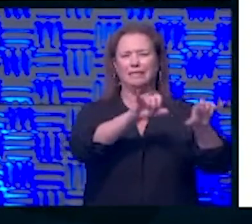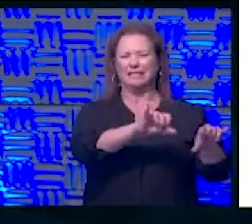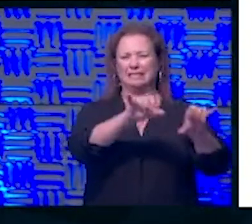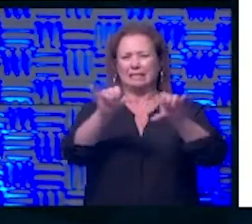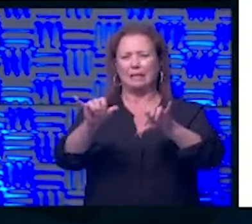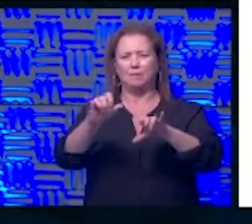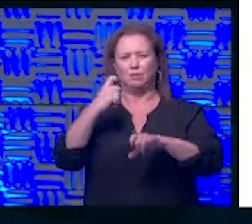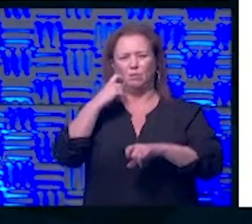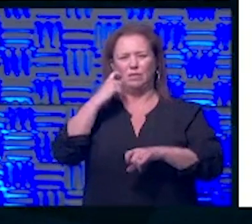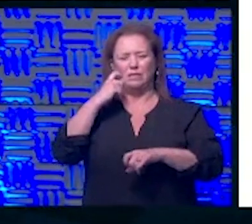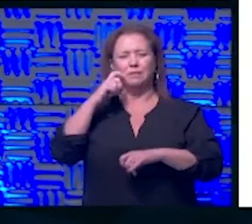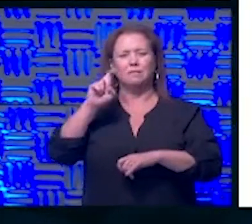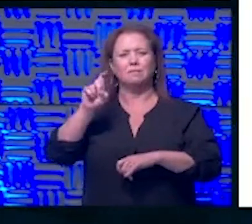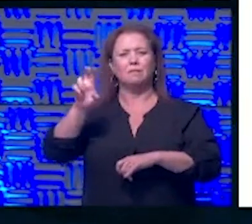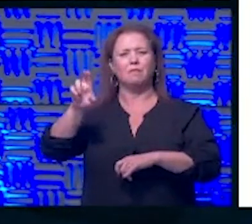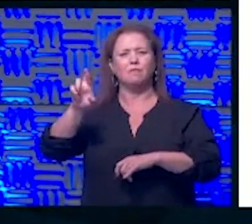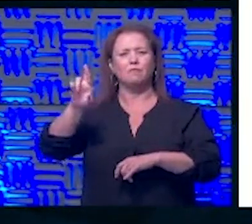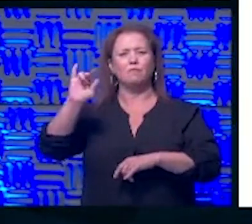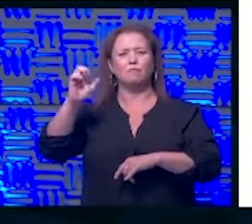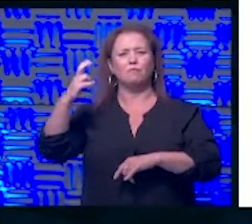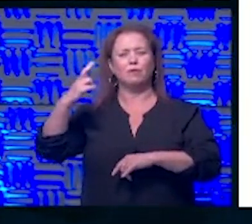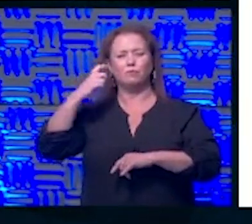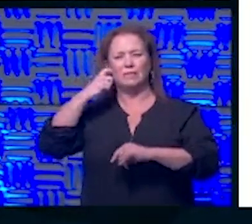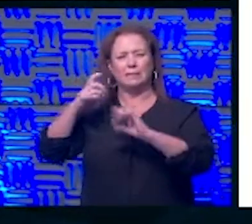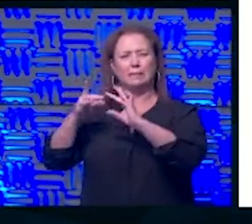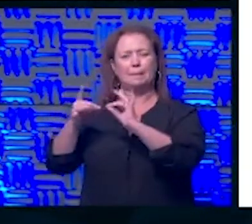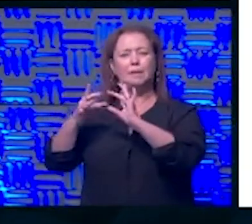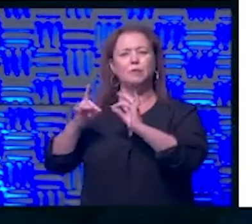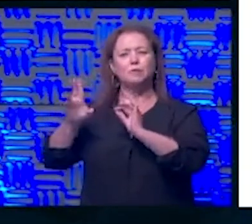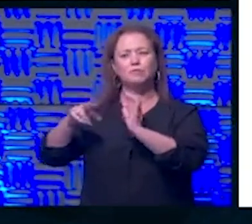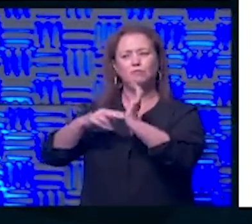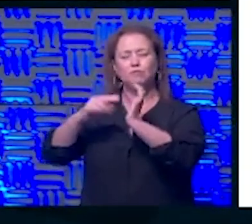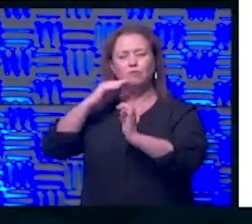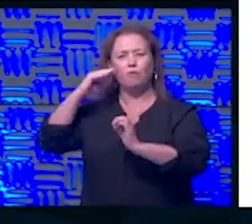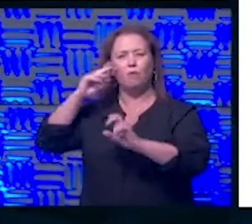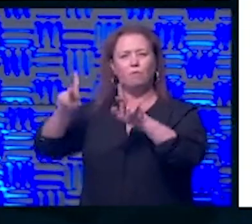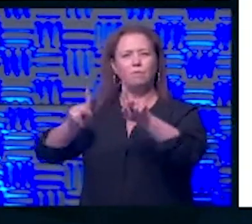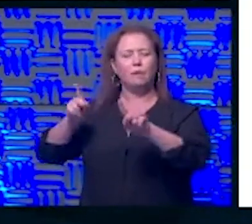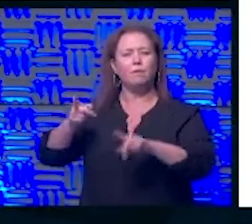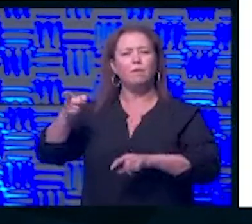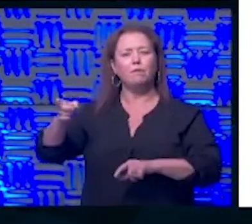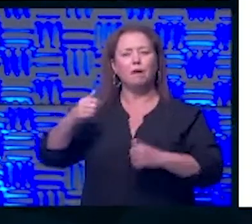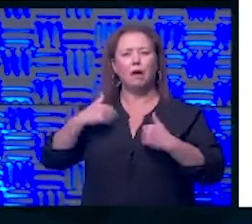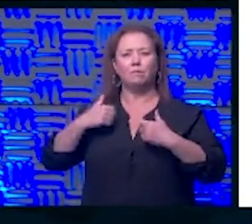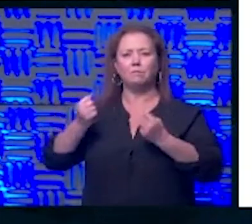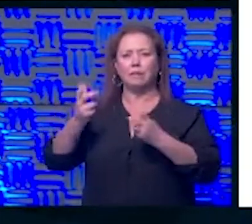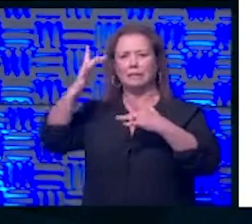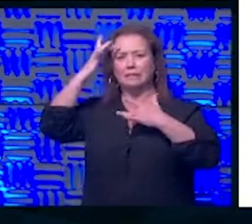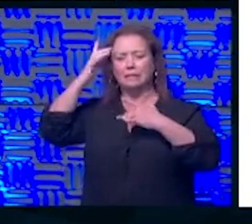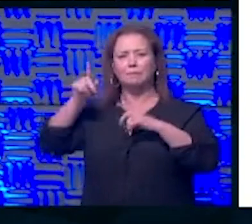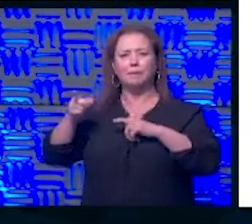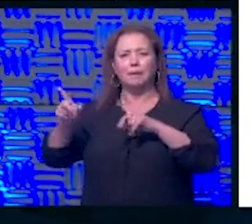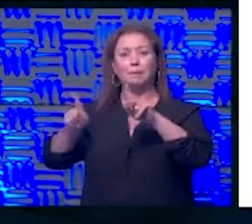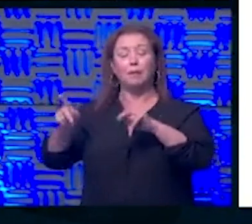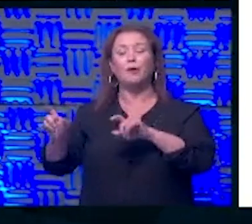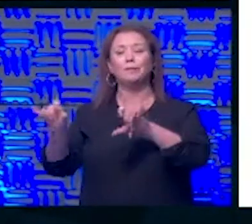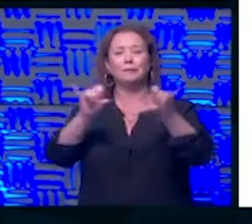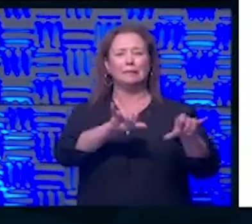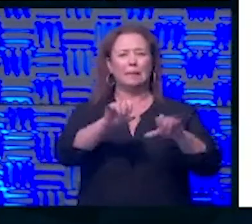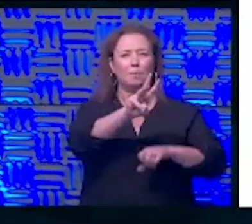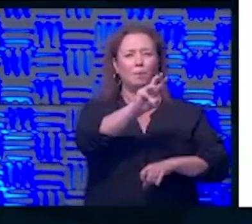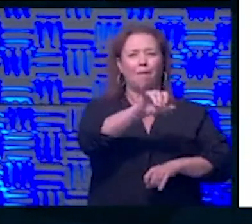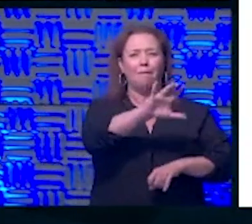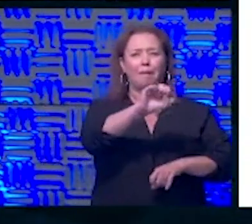Dr. Kalender-Rich mentions with folks in long-term care, nursing homes, we have a lot of sick folks in Wyandotte, so we want to protect them.